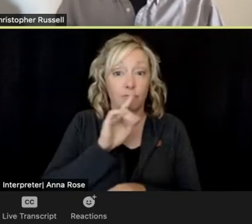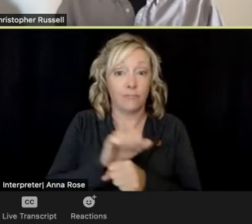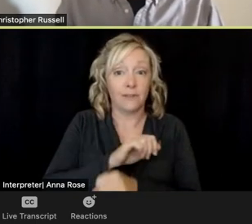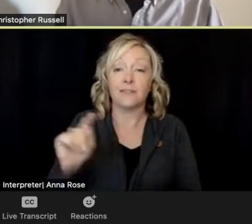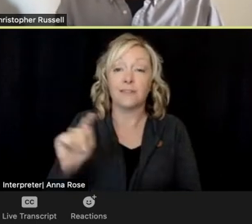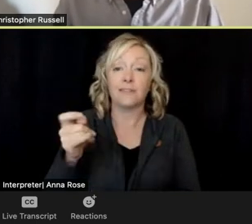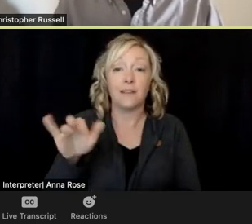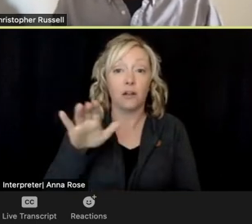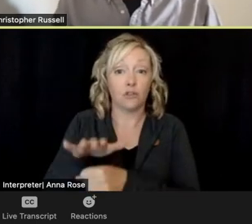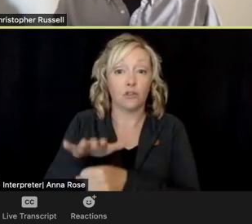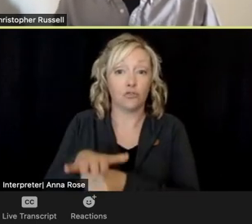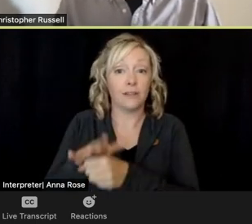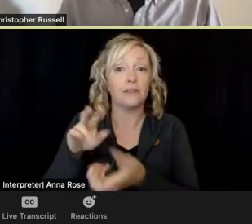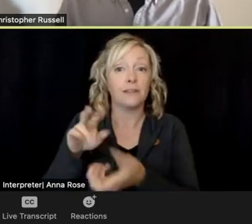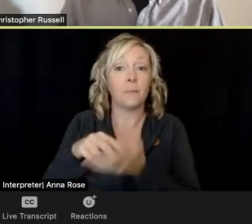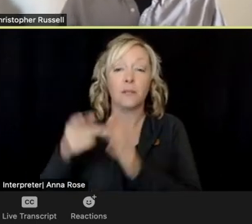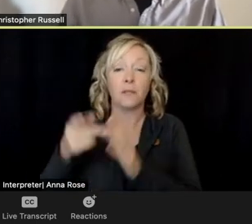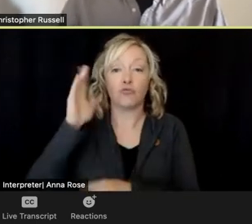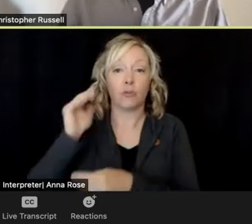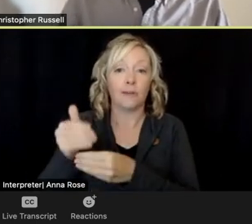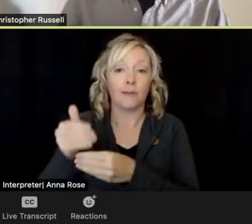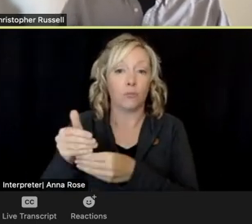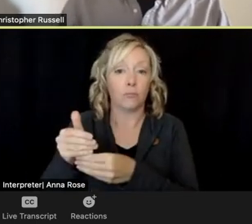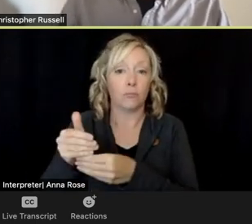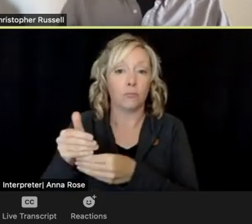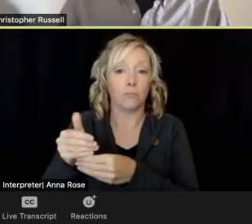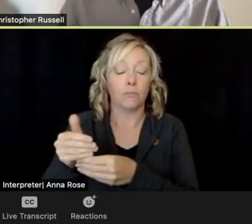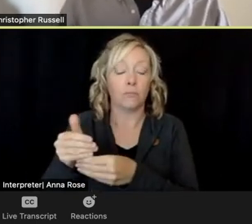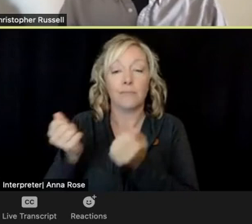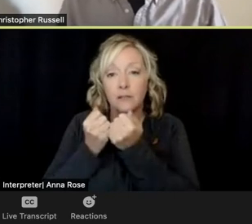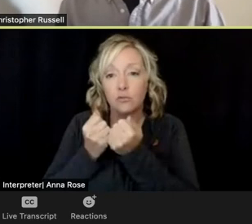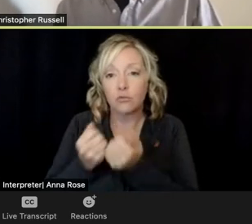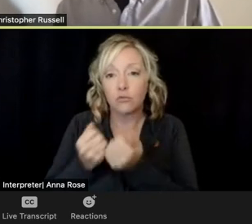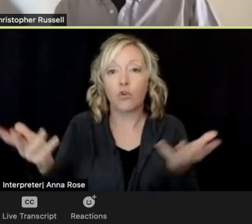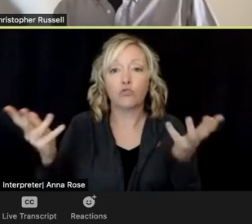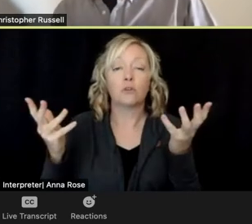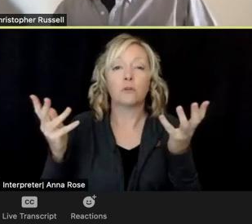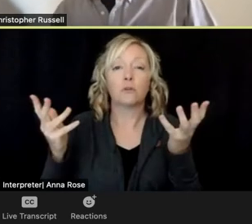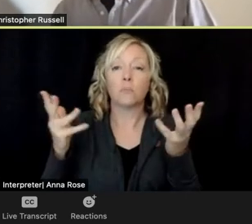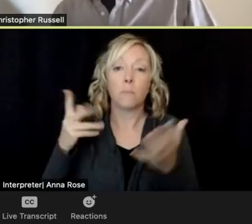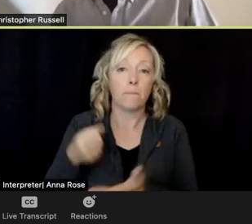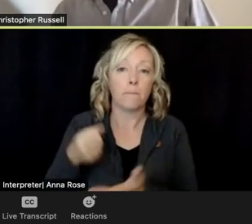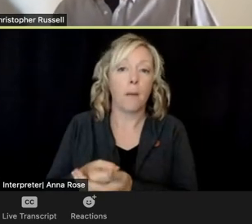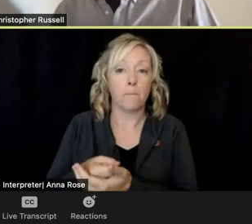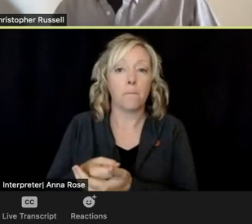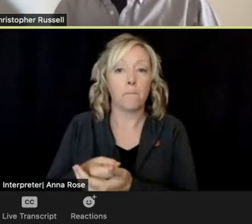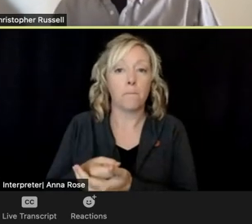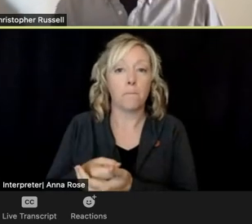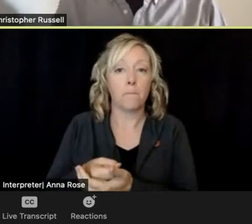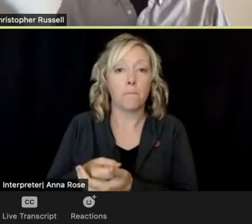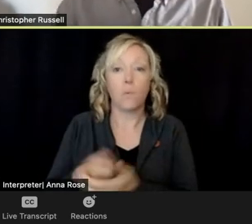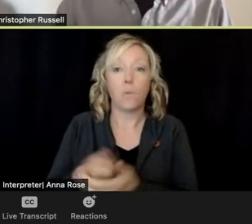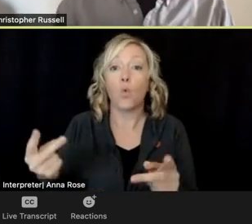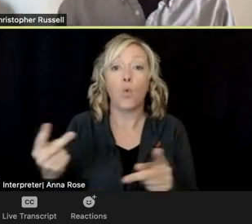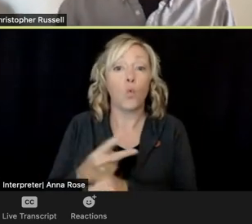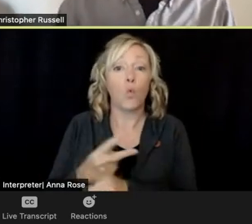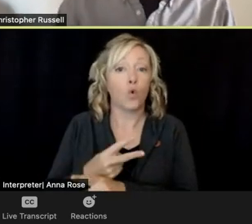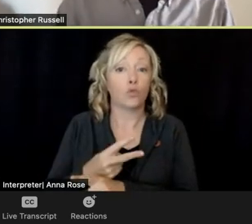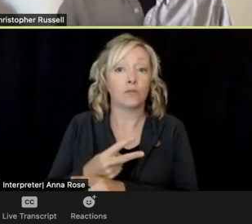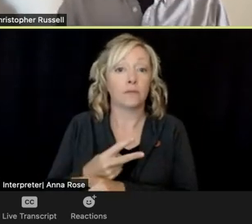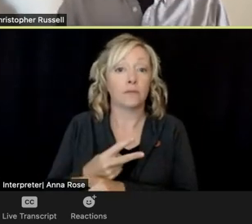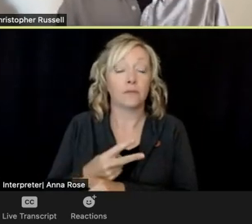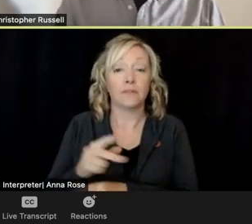is shutdown. Toxic stress is exhaustion. And ultimately, the worst form of toxic stress is learned